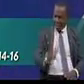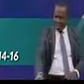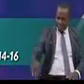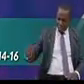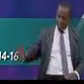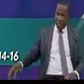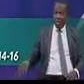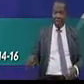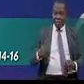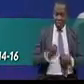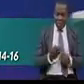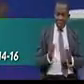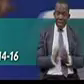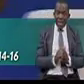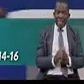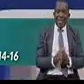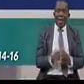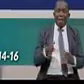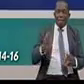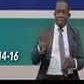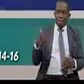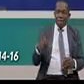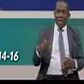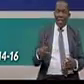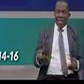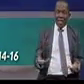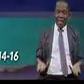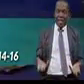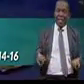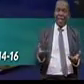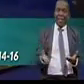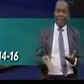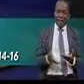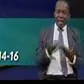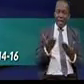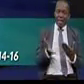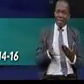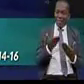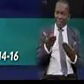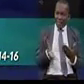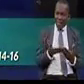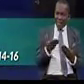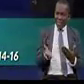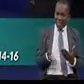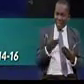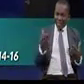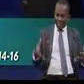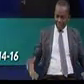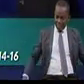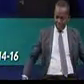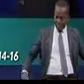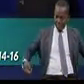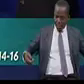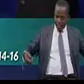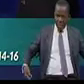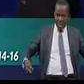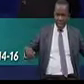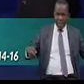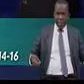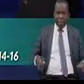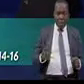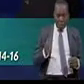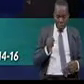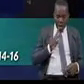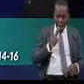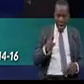now. This is good now. No, we're running a race, and we're going on a journey, and our load can be